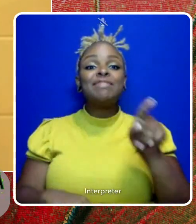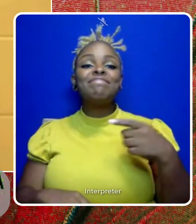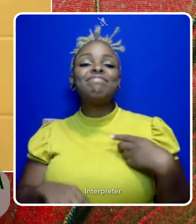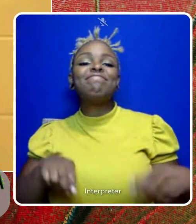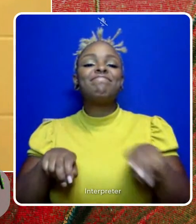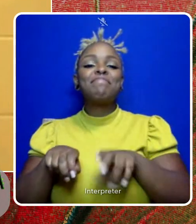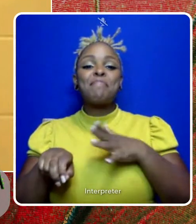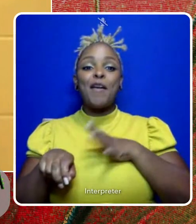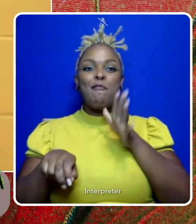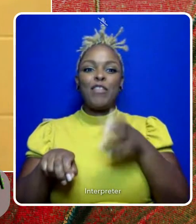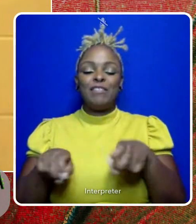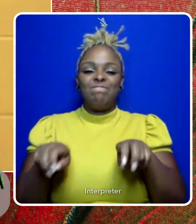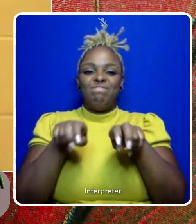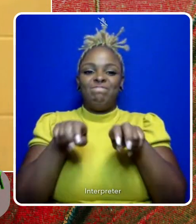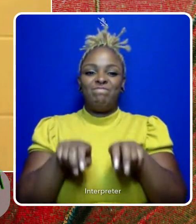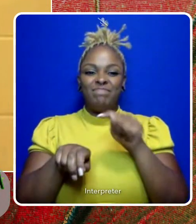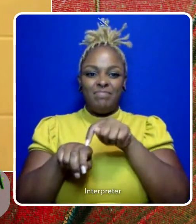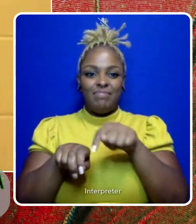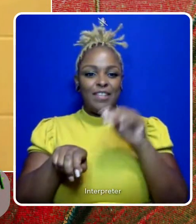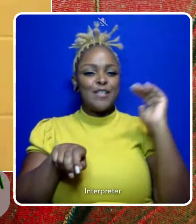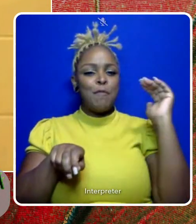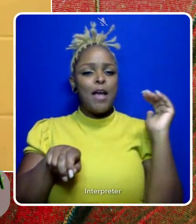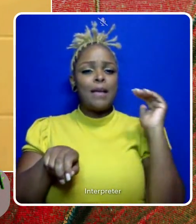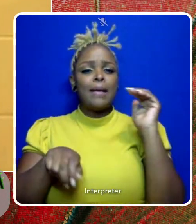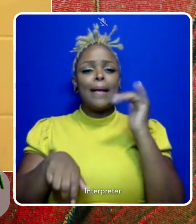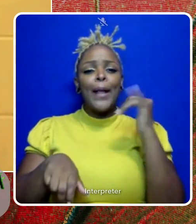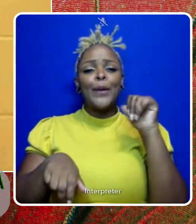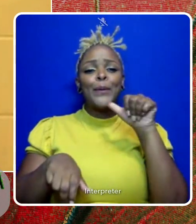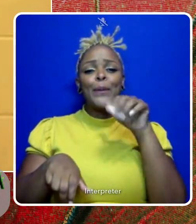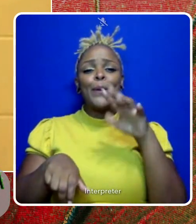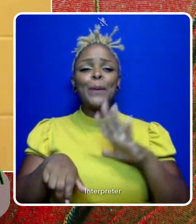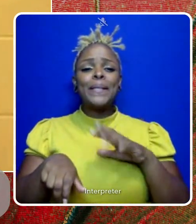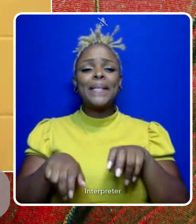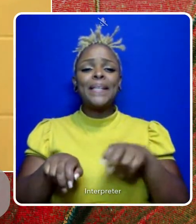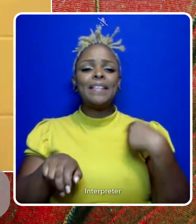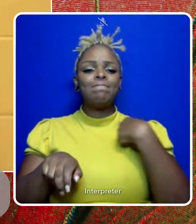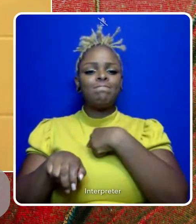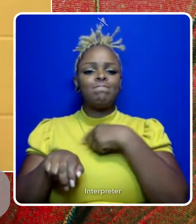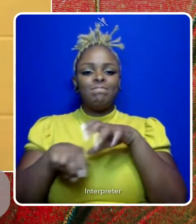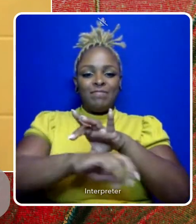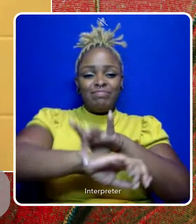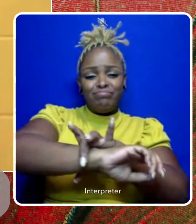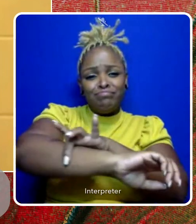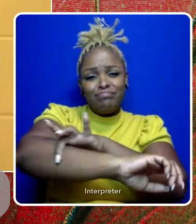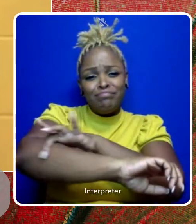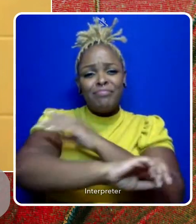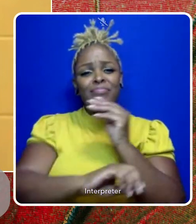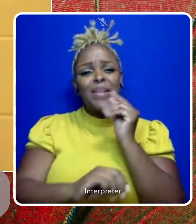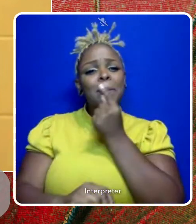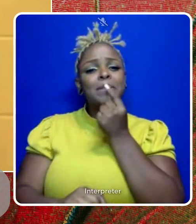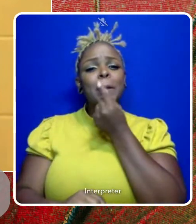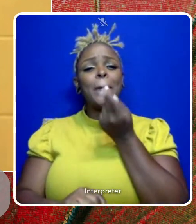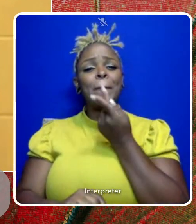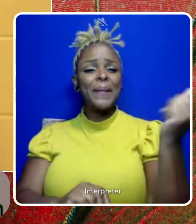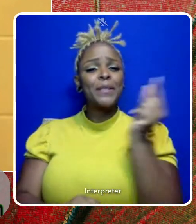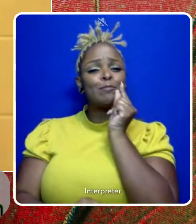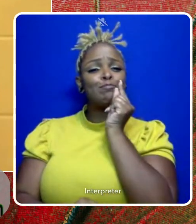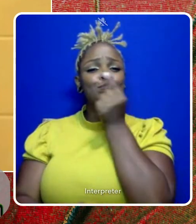brandishing armfuls of clinking bracelets. Her lips were painted pink, moving as she chewed her last piece of